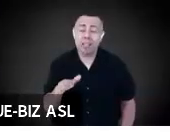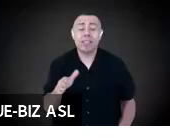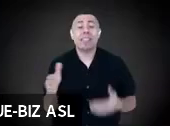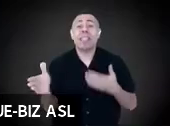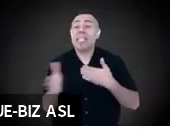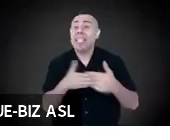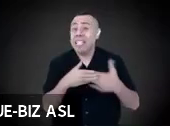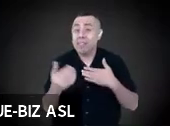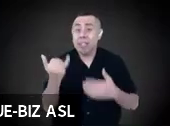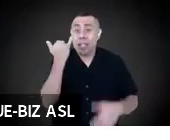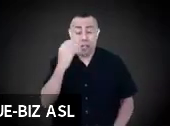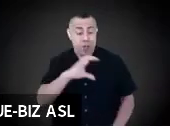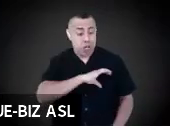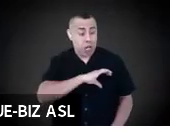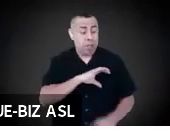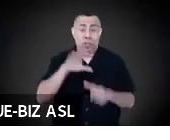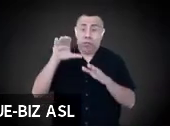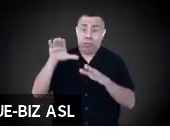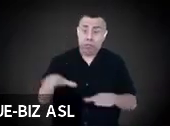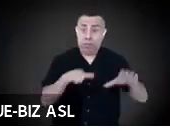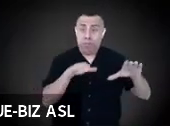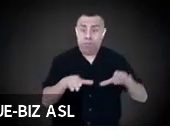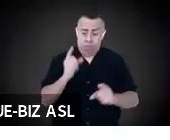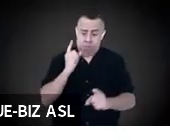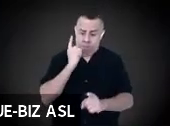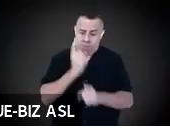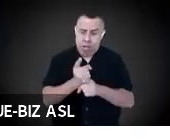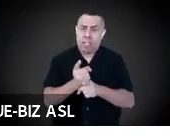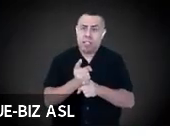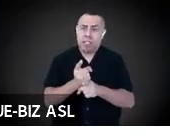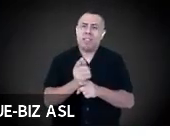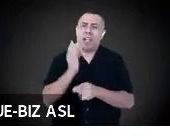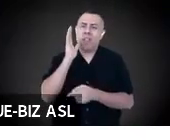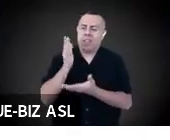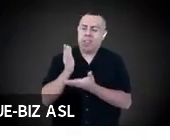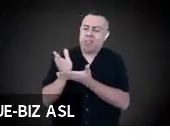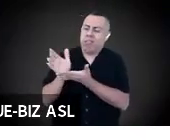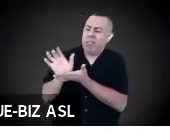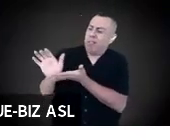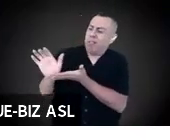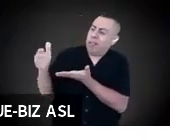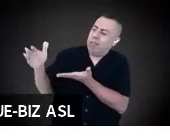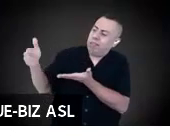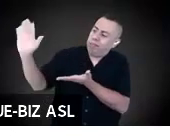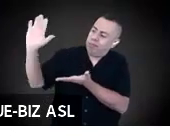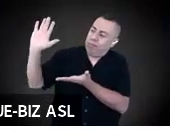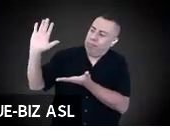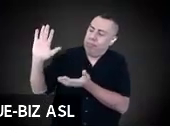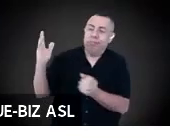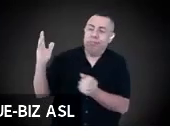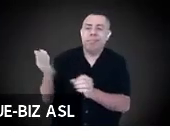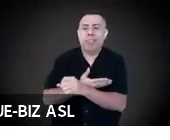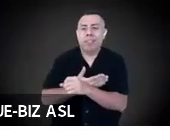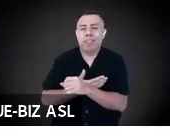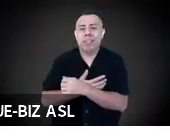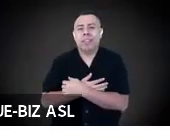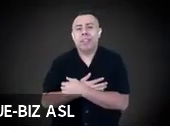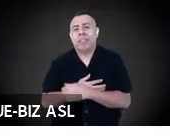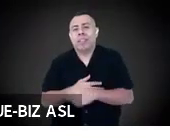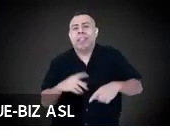gets shoved under the mat. Desk duty. Yeah. You know what I mean? You can no longer be in the streets, because we don't